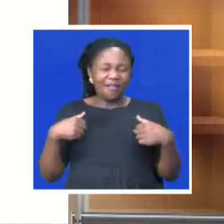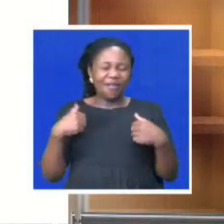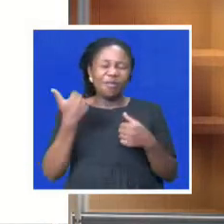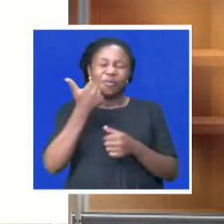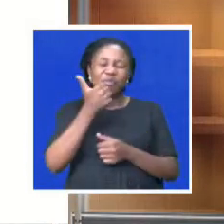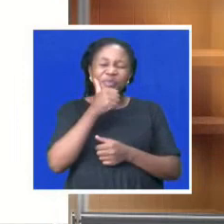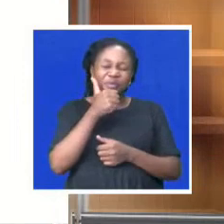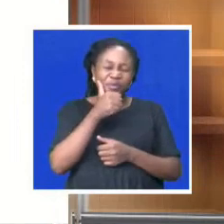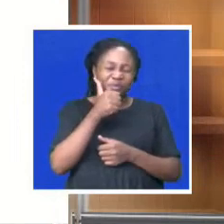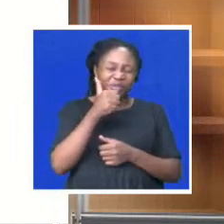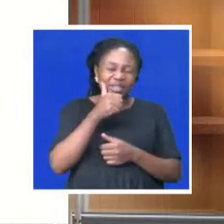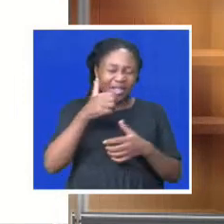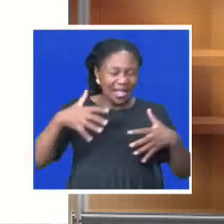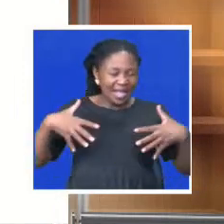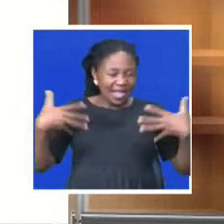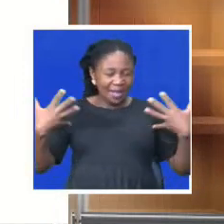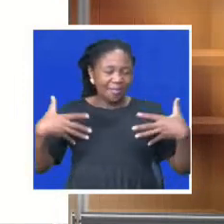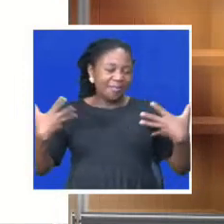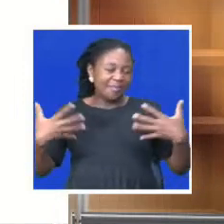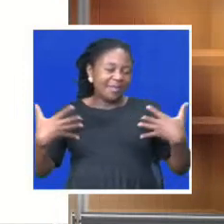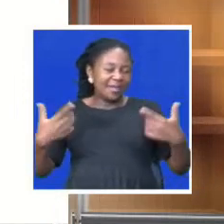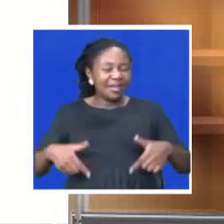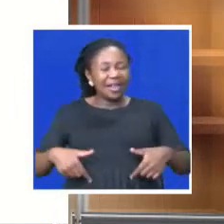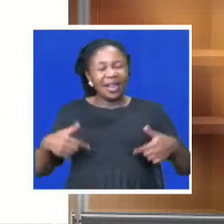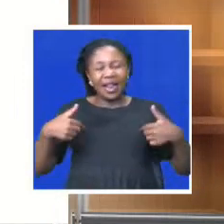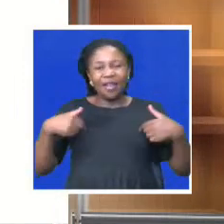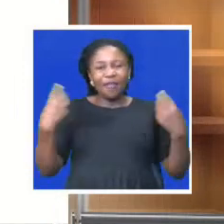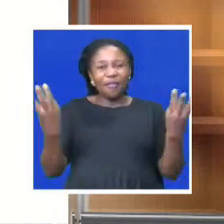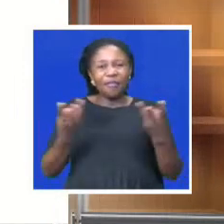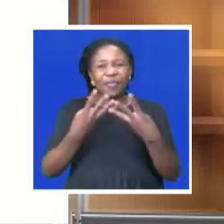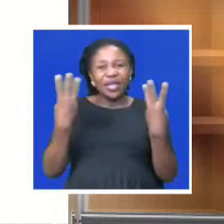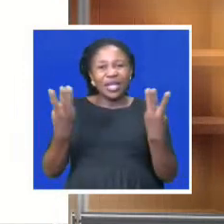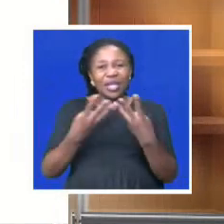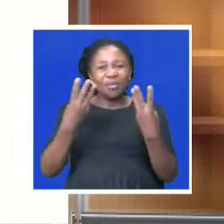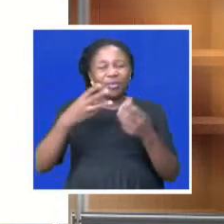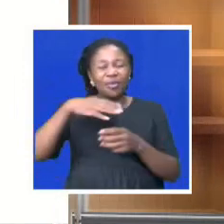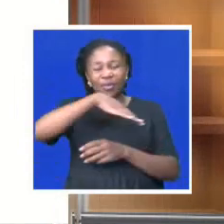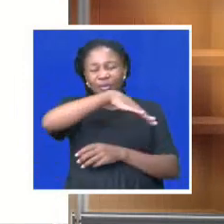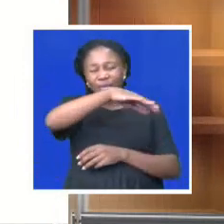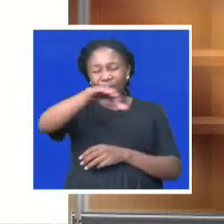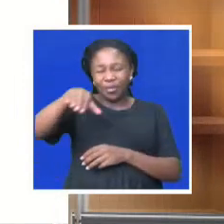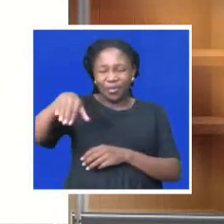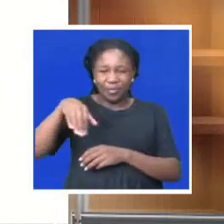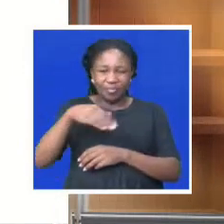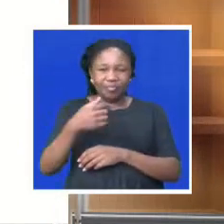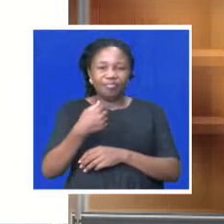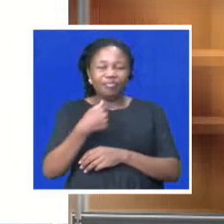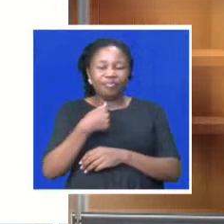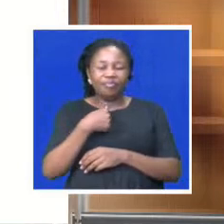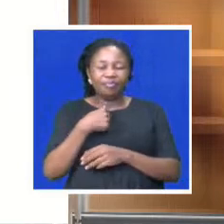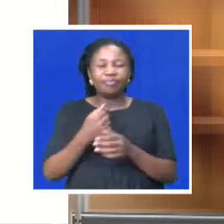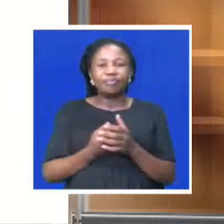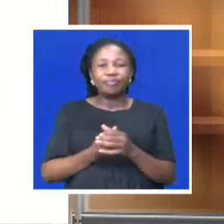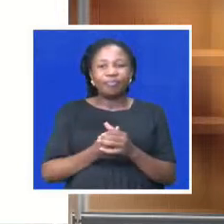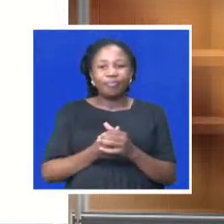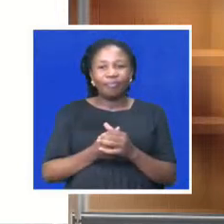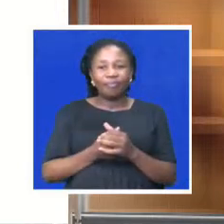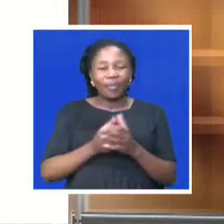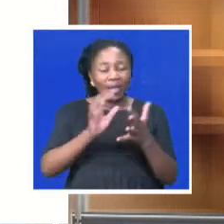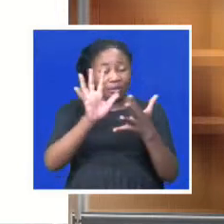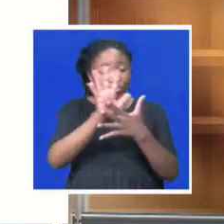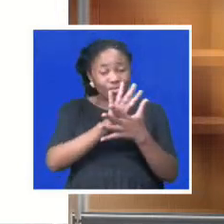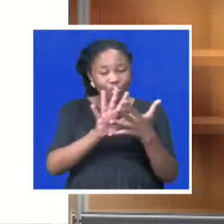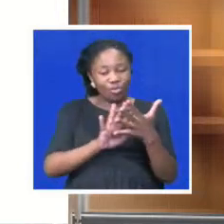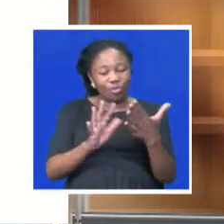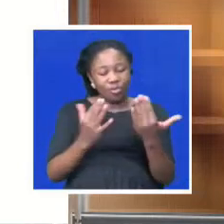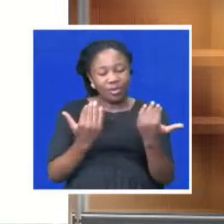lives of those around us. That's the end of the narrative text, dear Lena, at home.